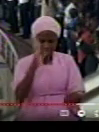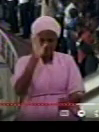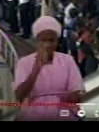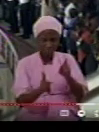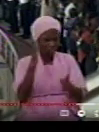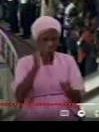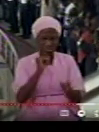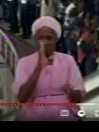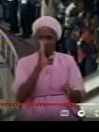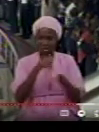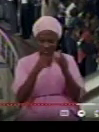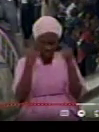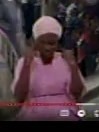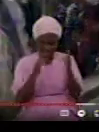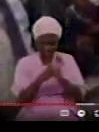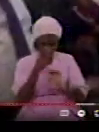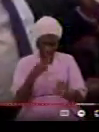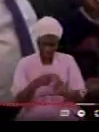be in vain.